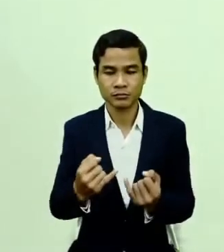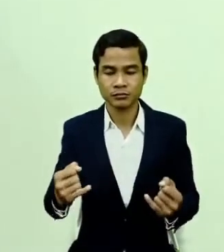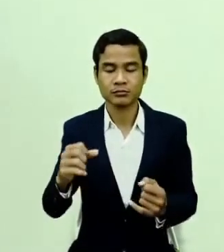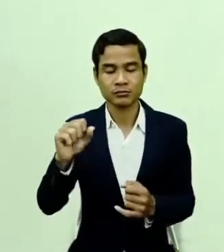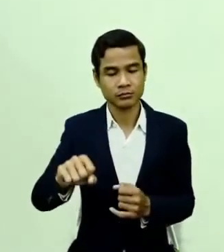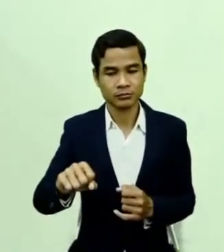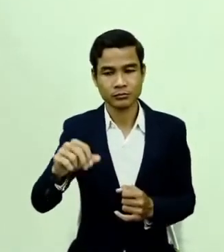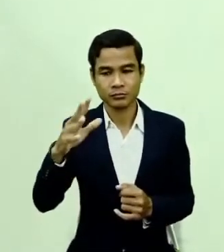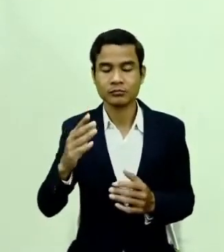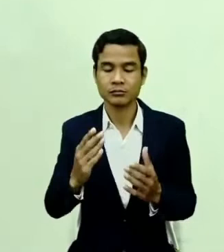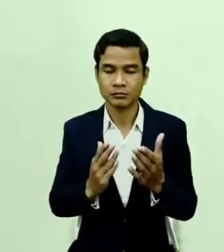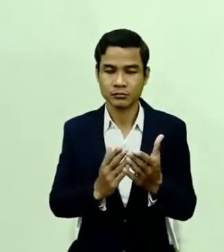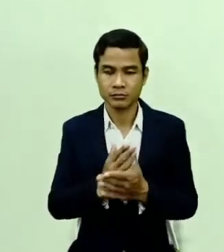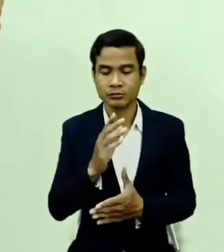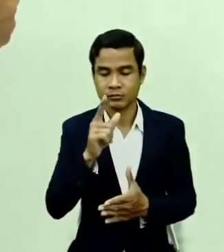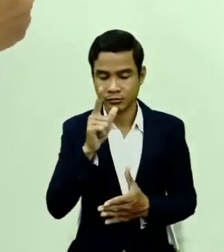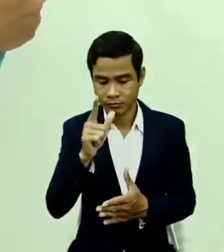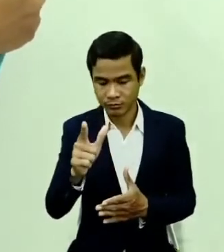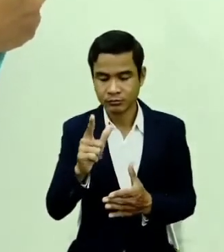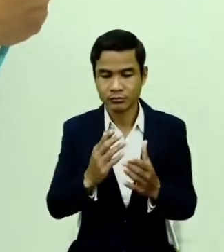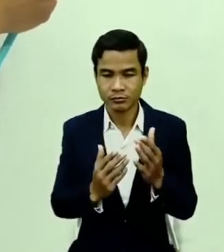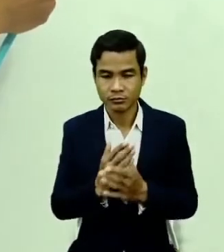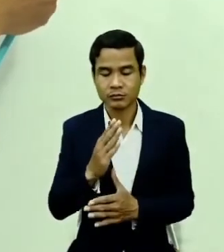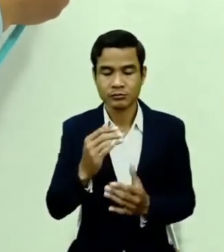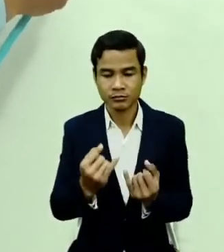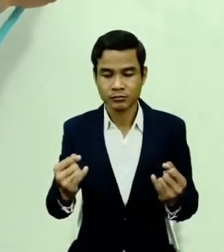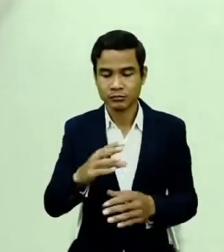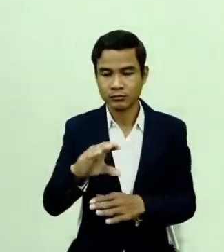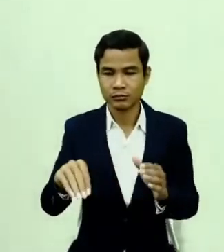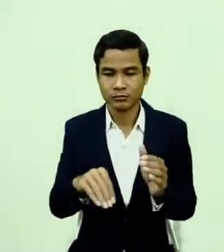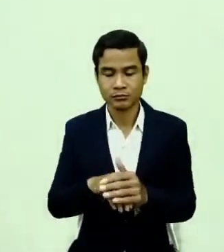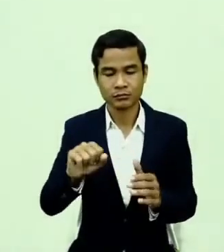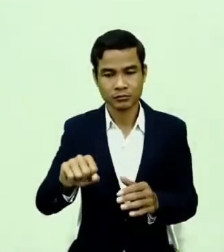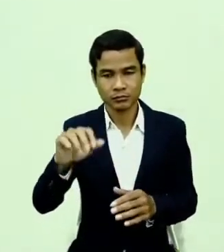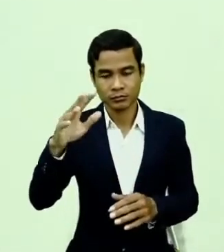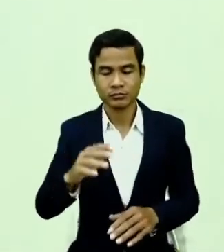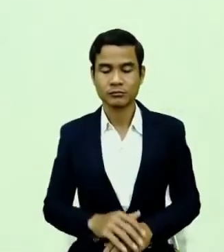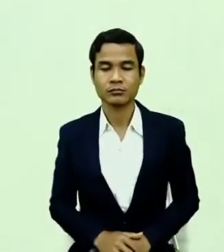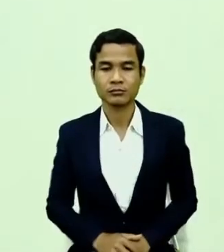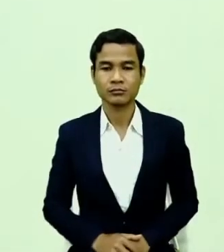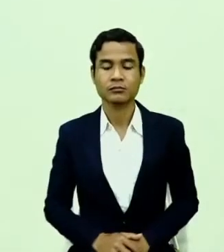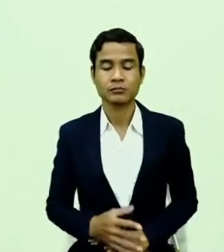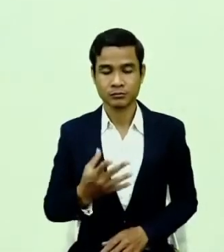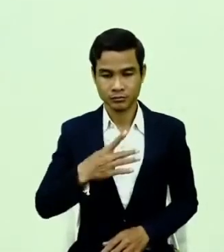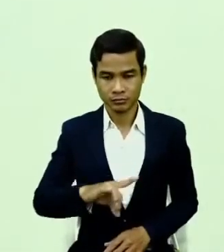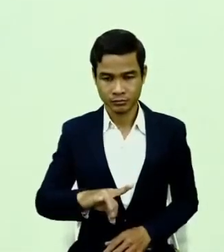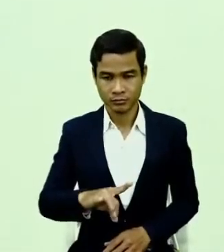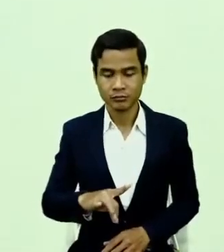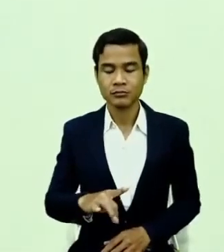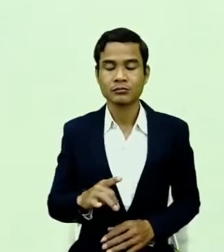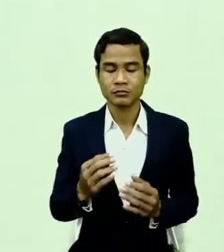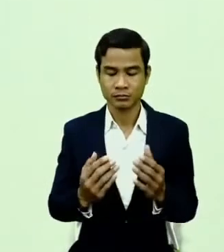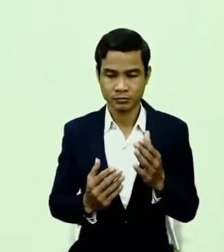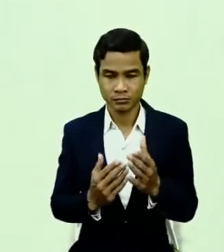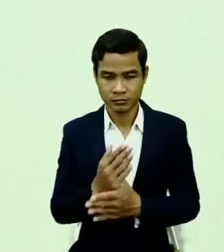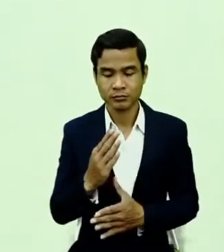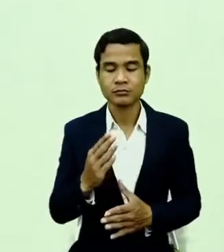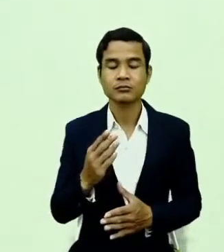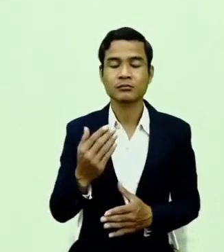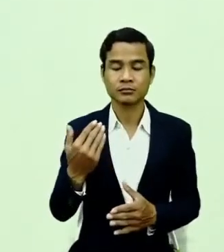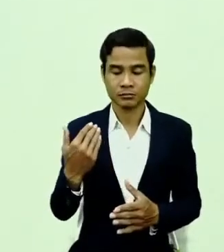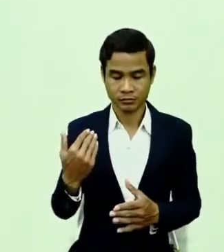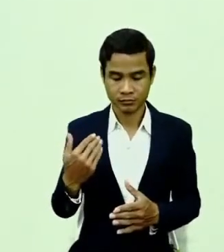ai, cheer set Robocco ma, tang, oh, no, ban tay. Bro, set cheer on